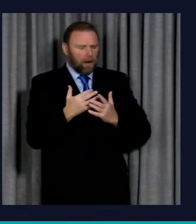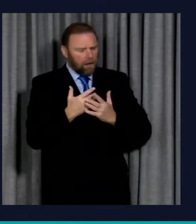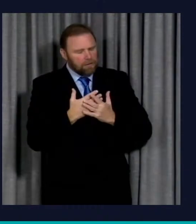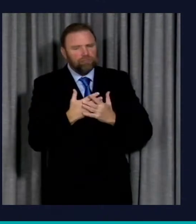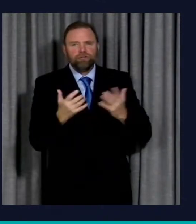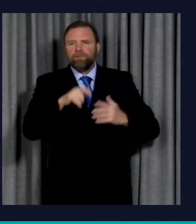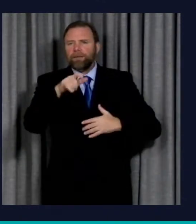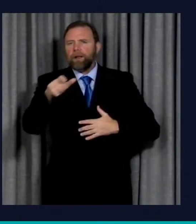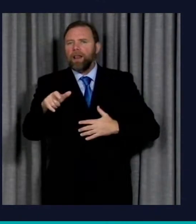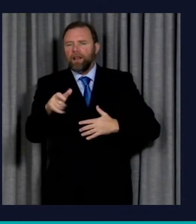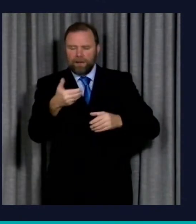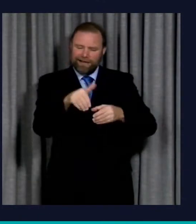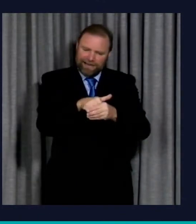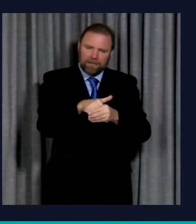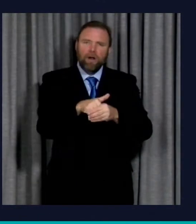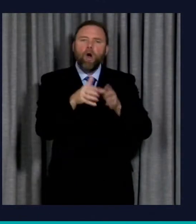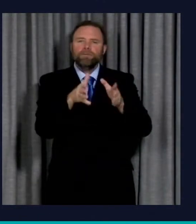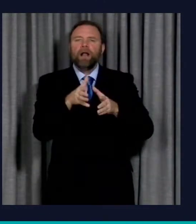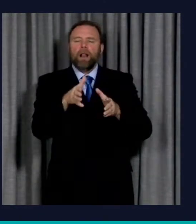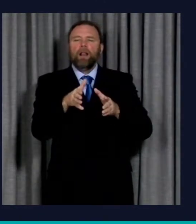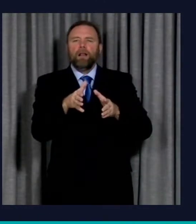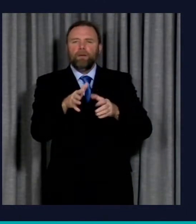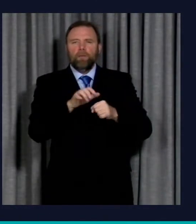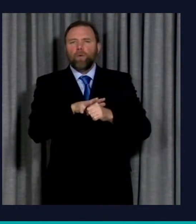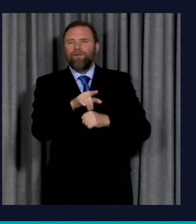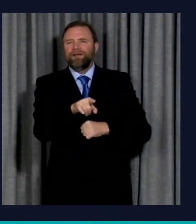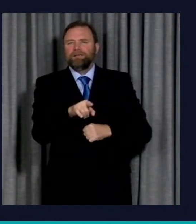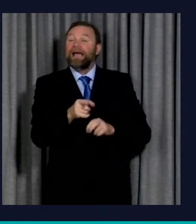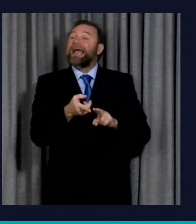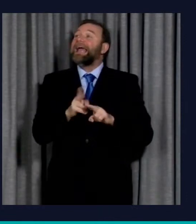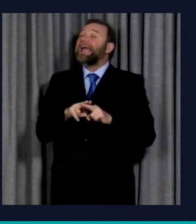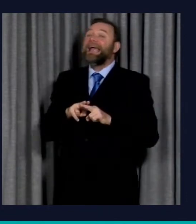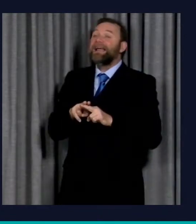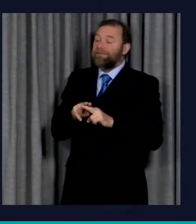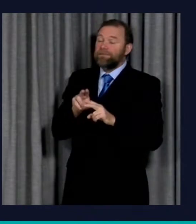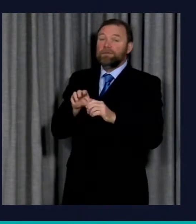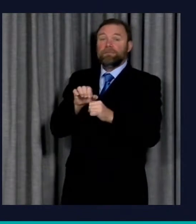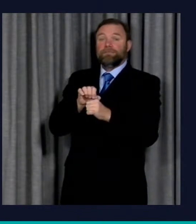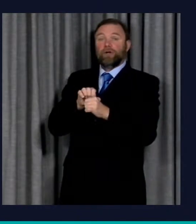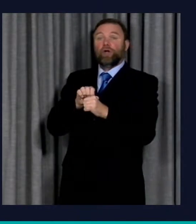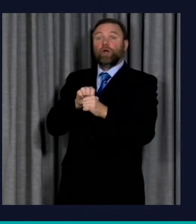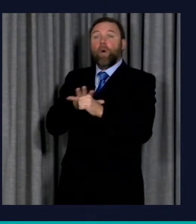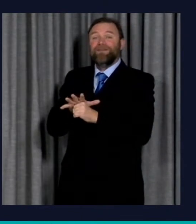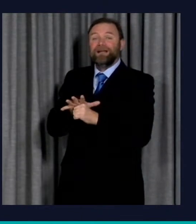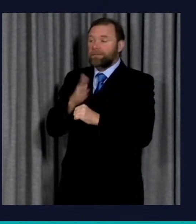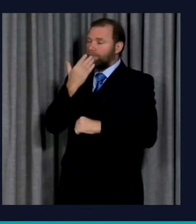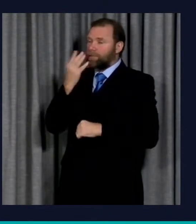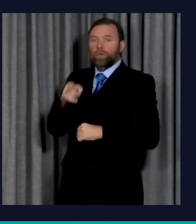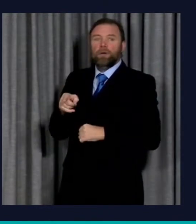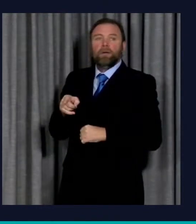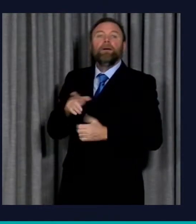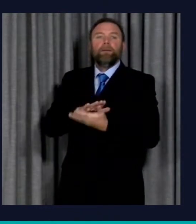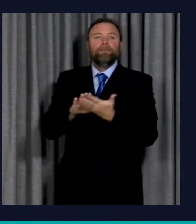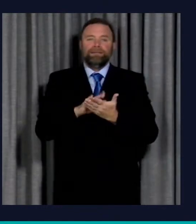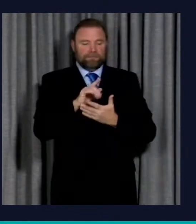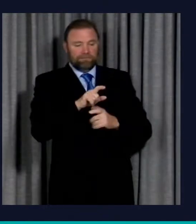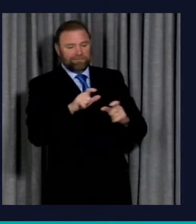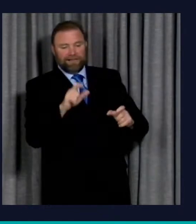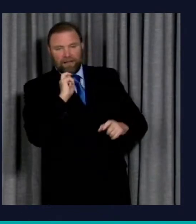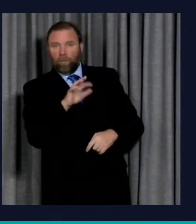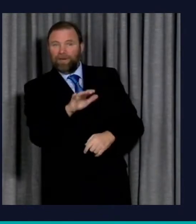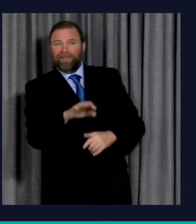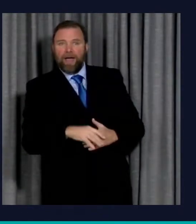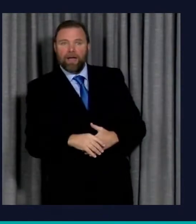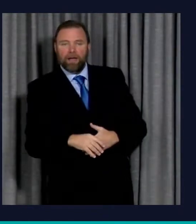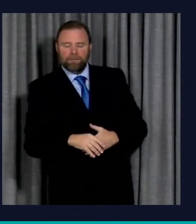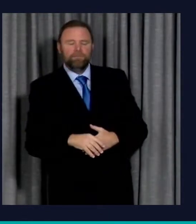people occupying a hospital bed who wouldn't be there if if coronavirus itself wasn't there.